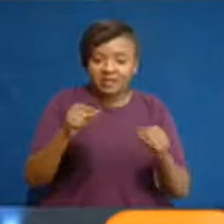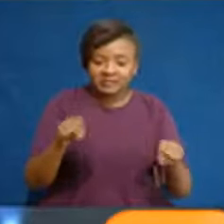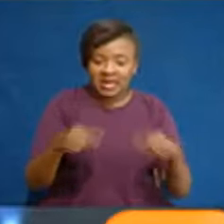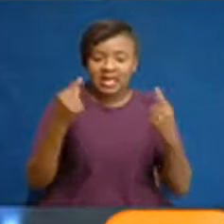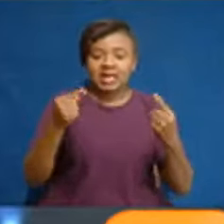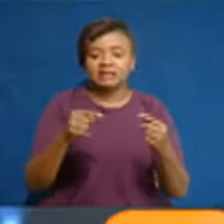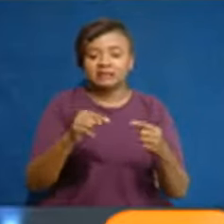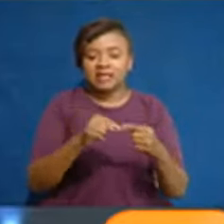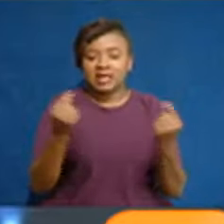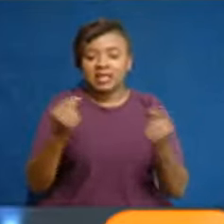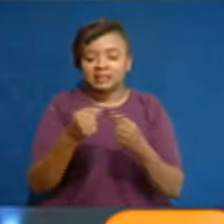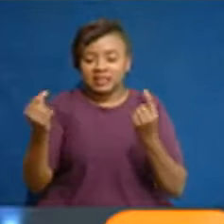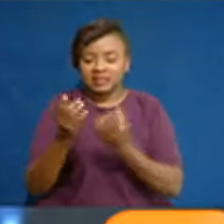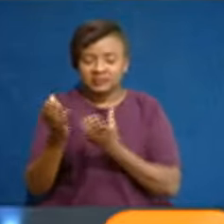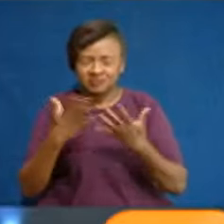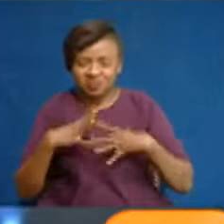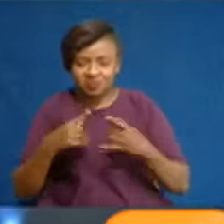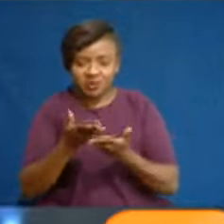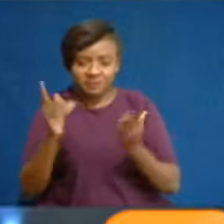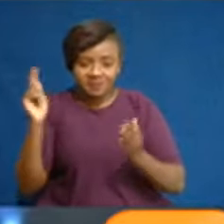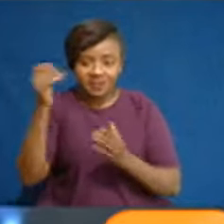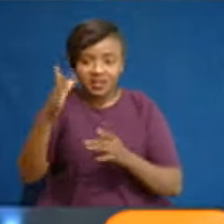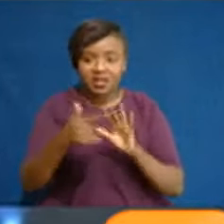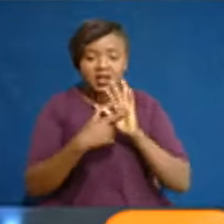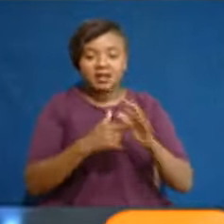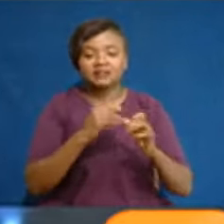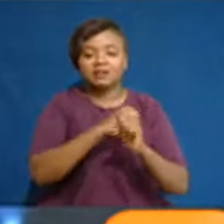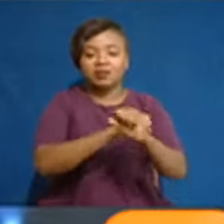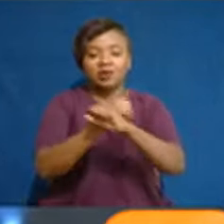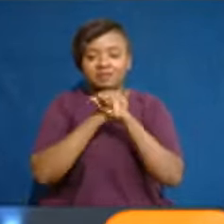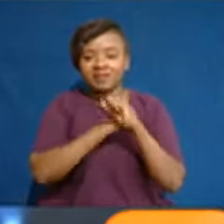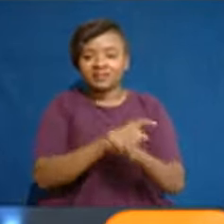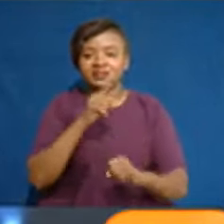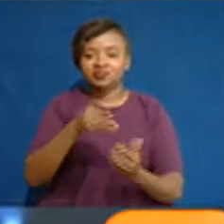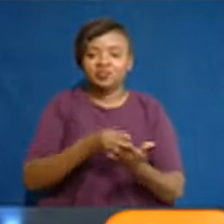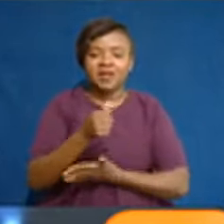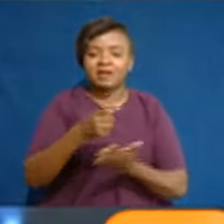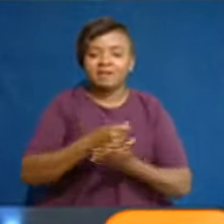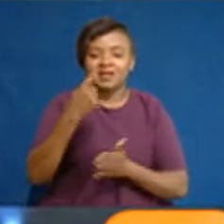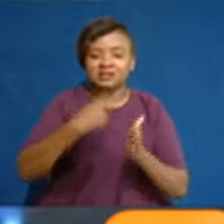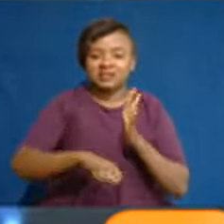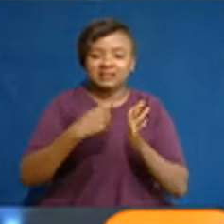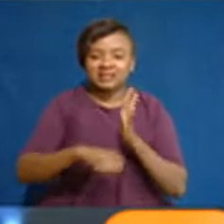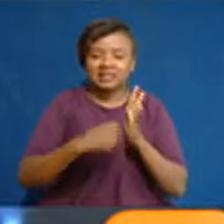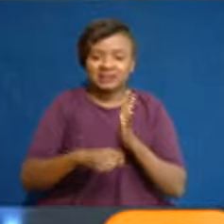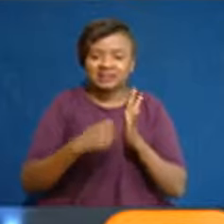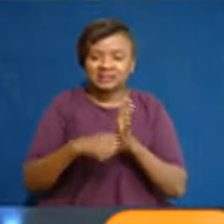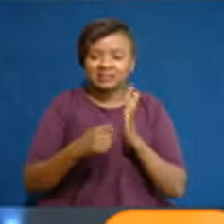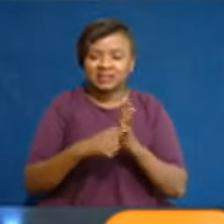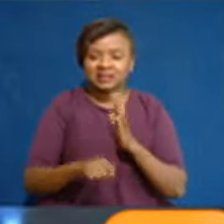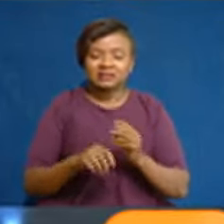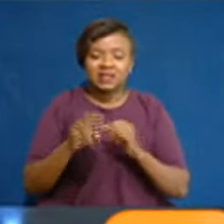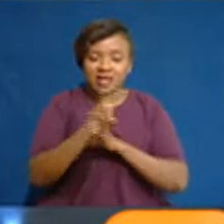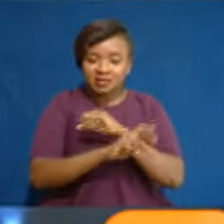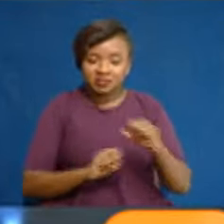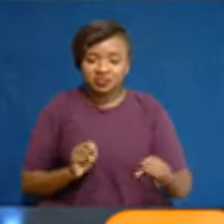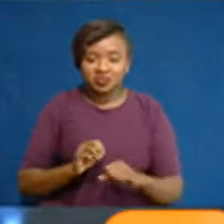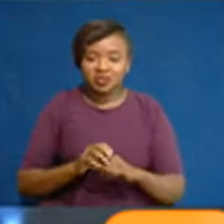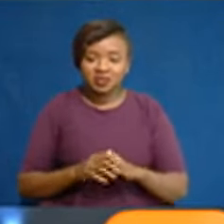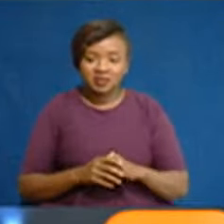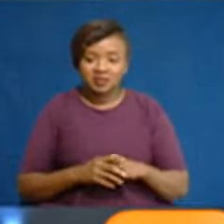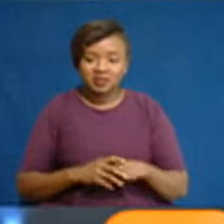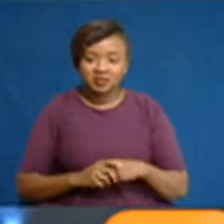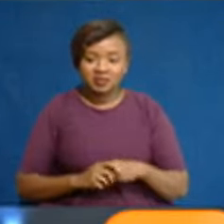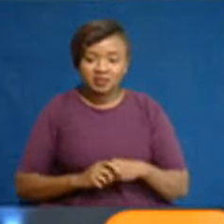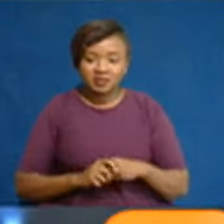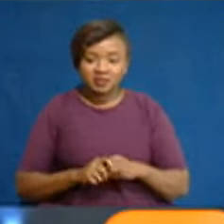You know, even these business people, you know, you're protecting every day, you're paying too much taxes that are being stolen and looted, you know, by